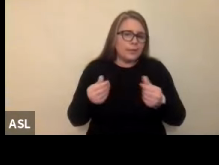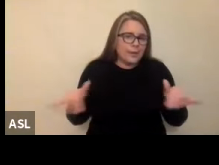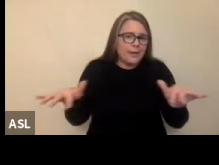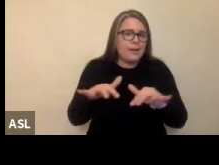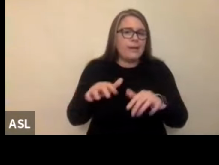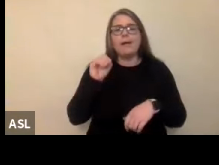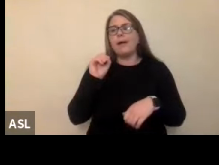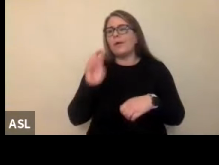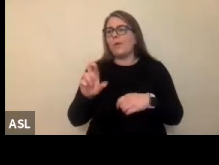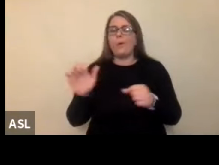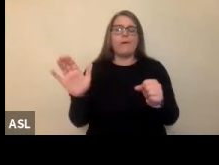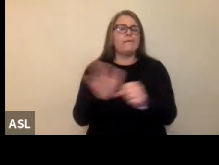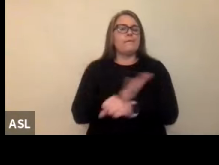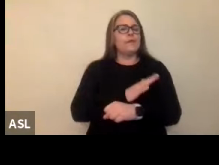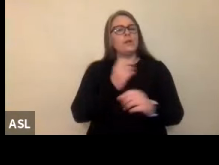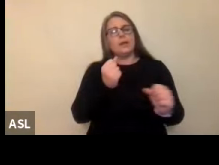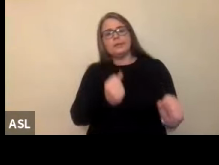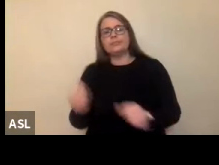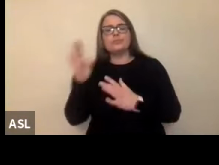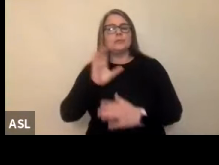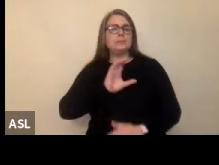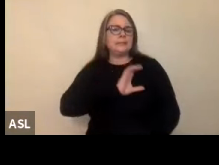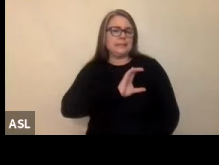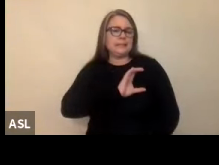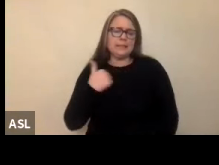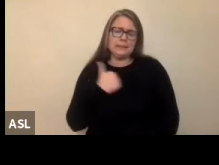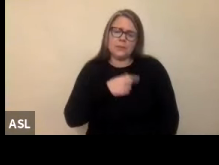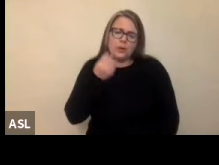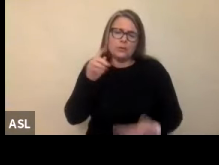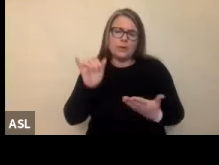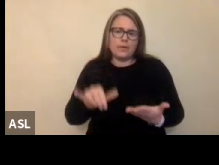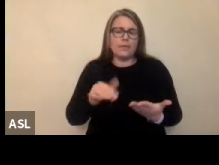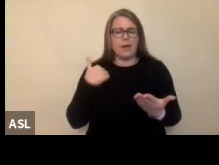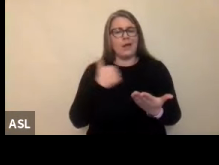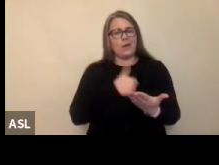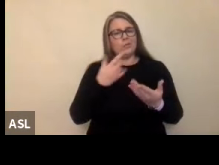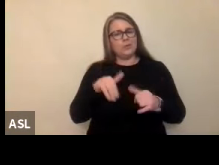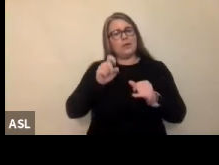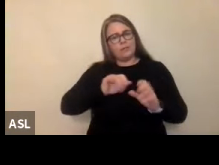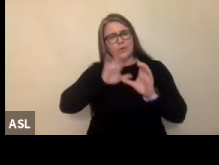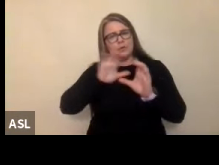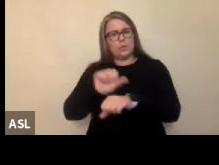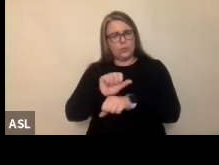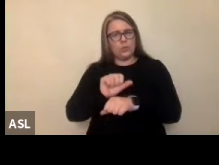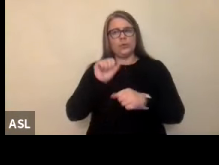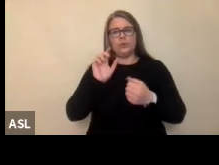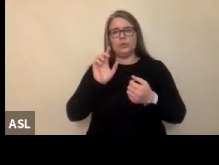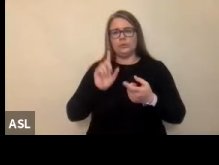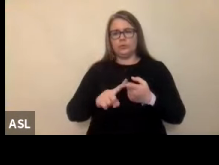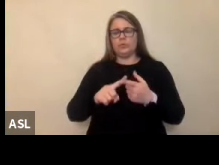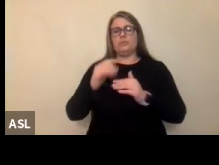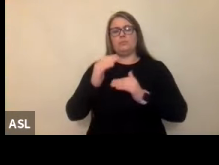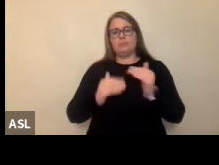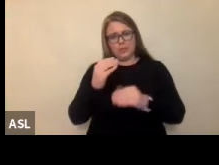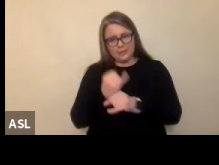police. We have to kind of put in the work and build the institutions, and you know, in order to kind of see the change that we want